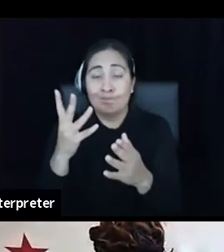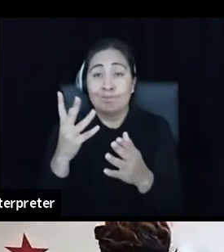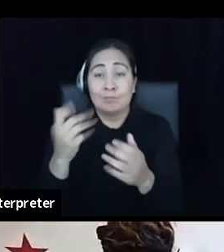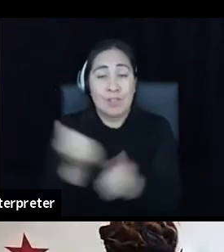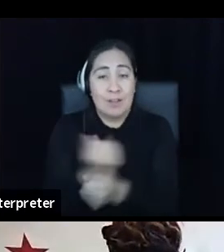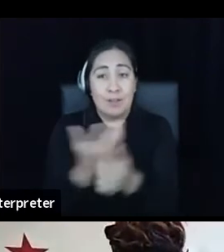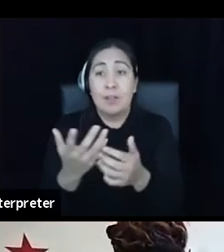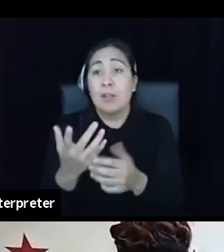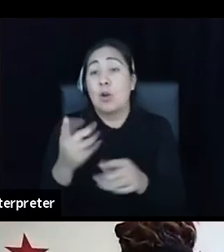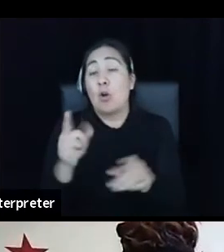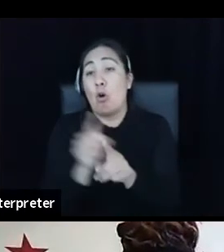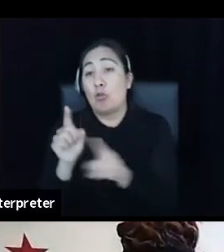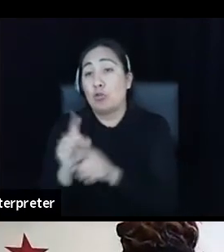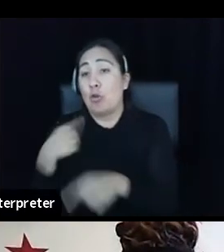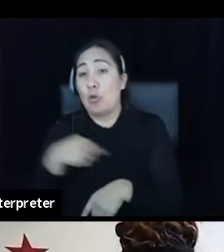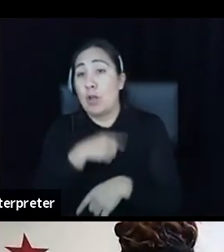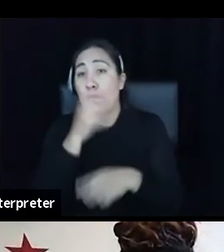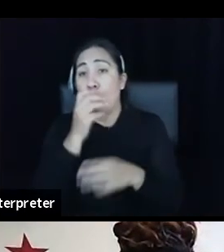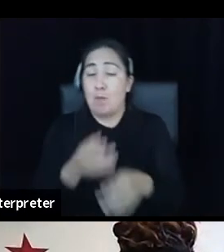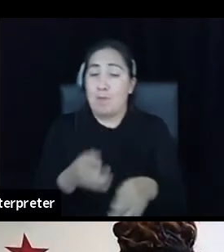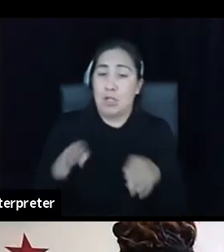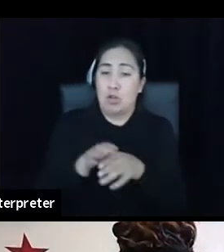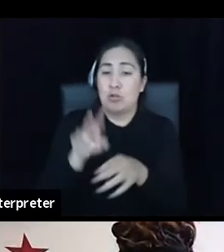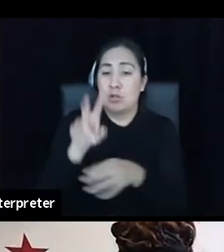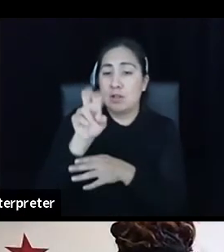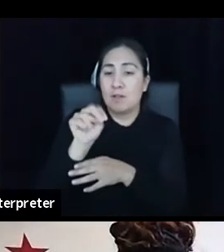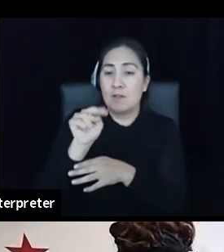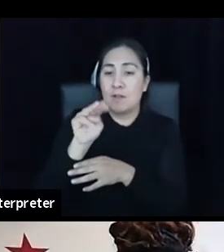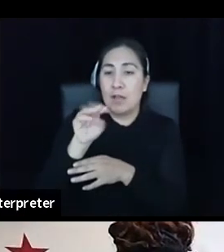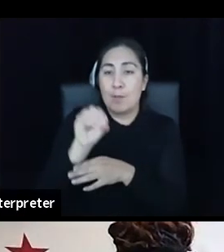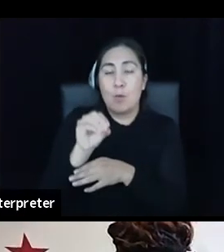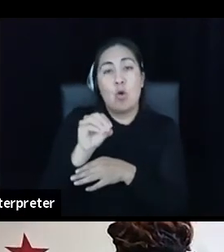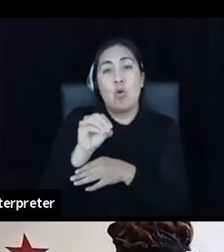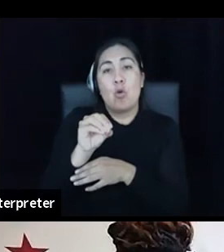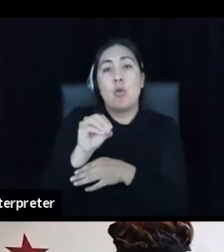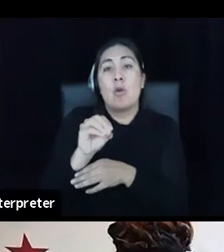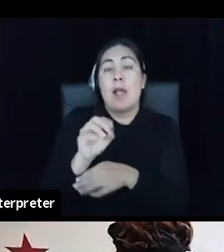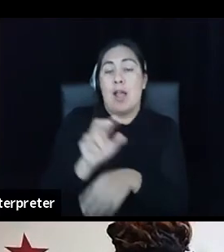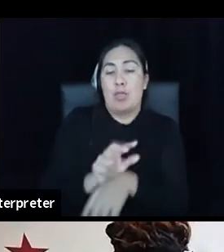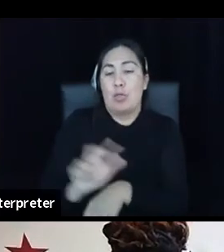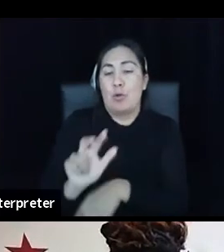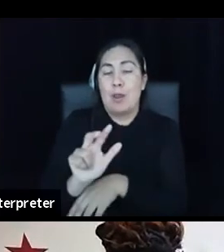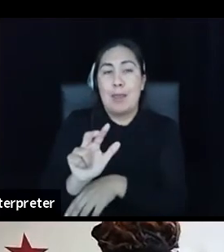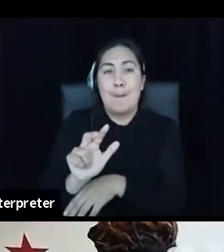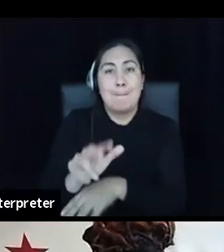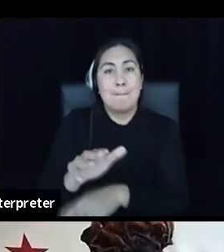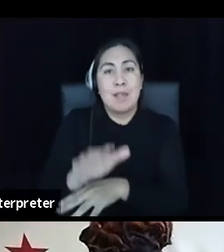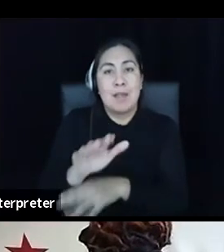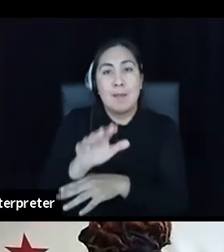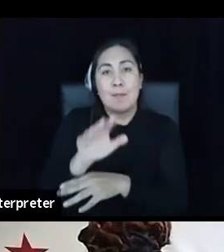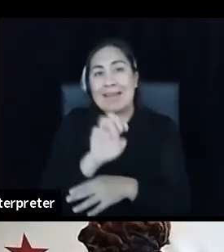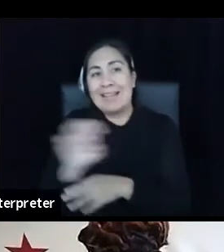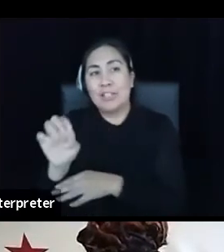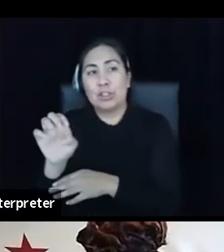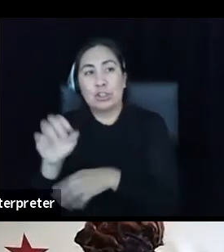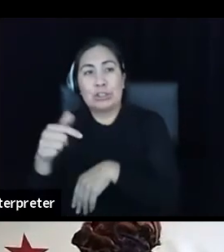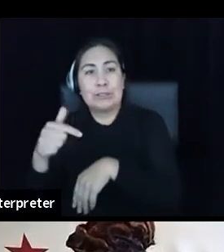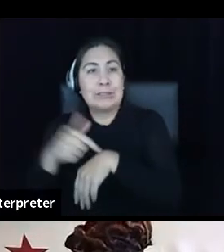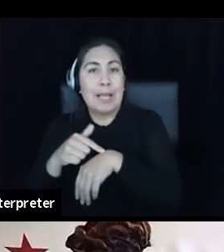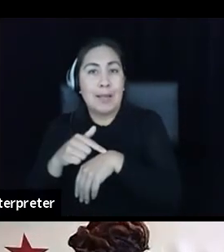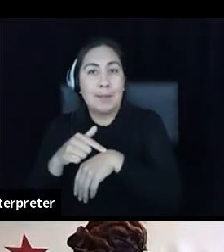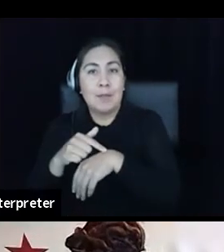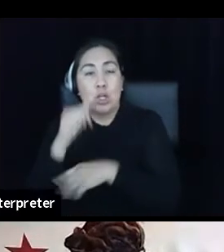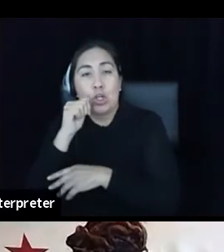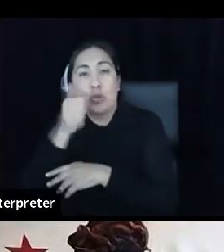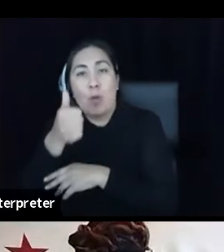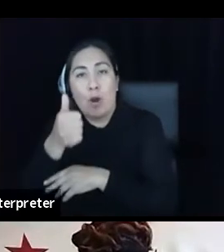be closing the Venmo handle at 3 p.m. Eastern tomorrow, which is March 27th. So it